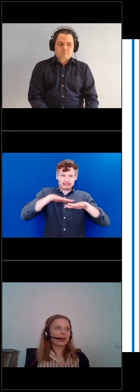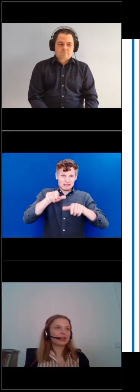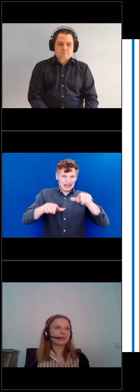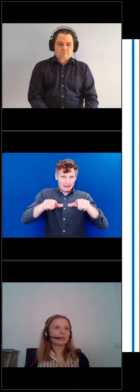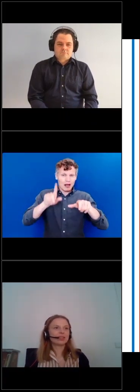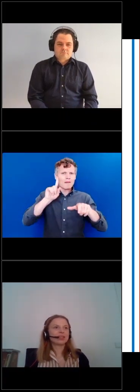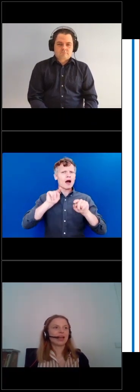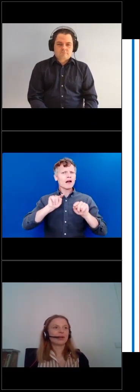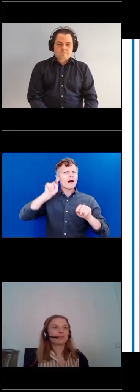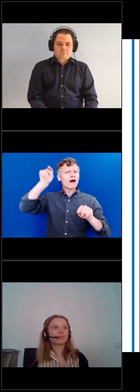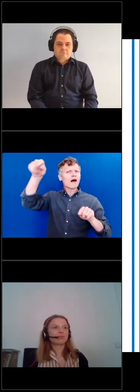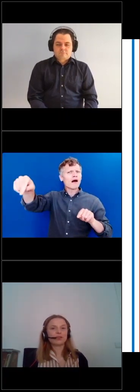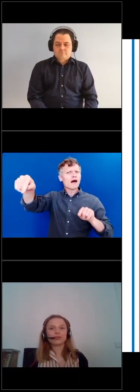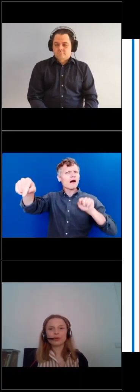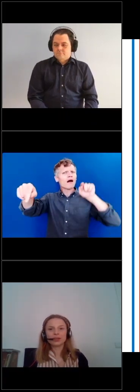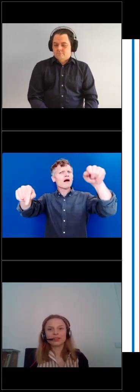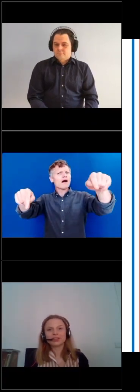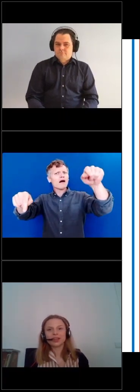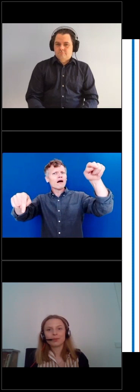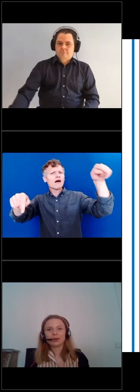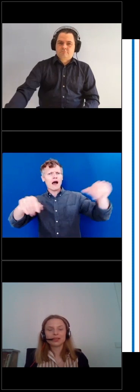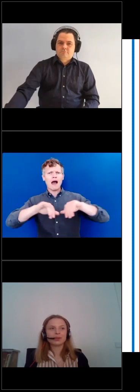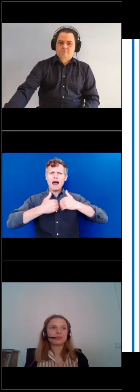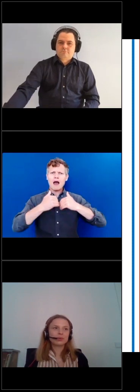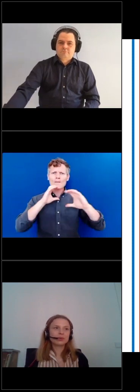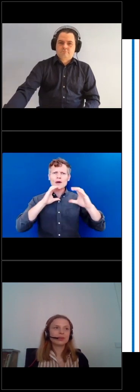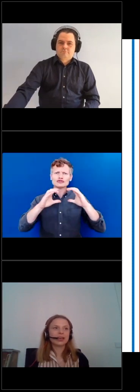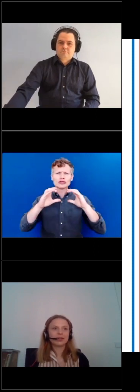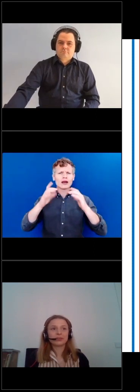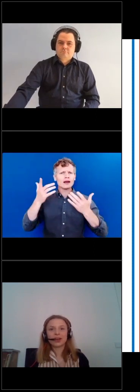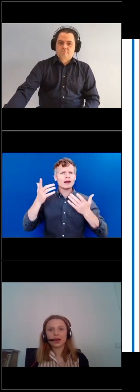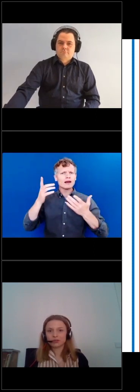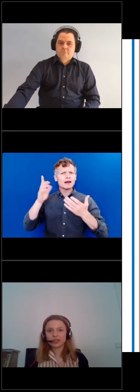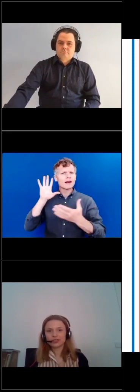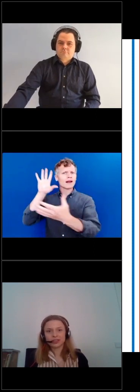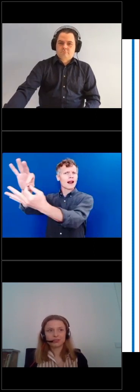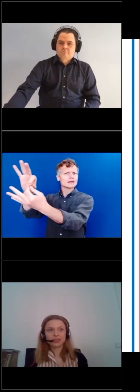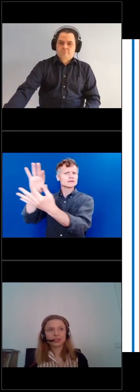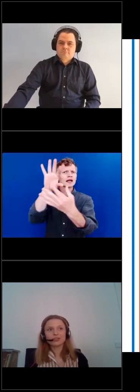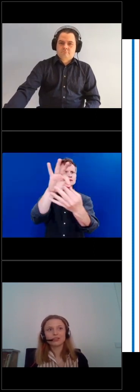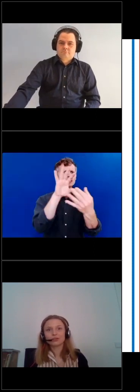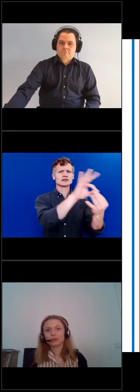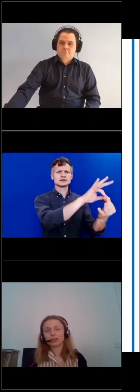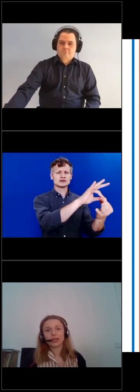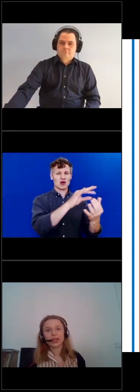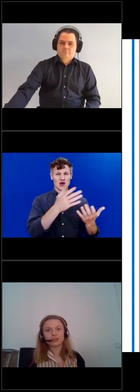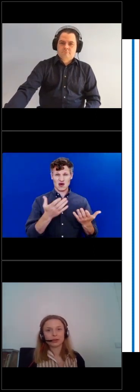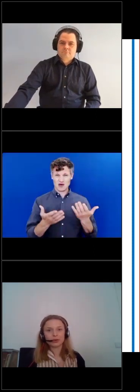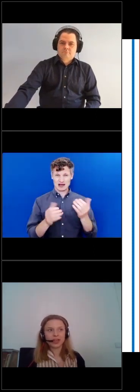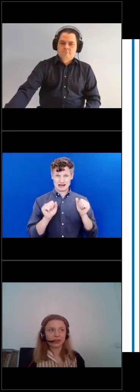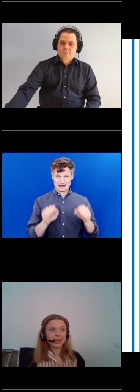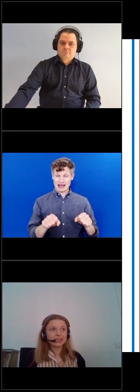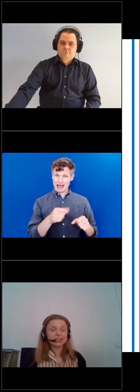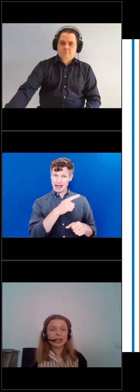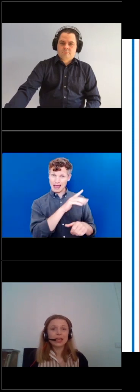so the question was if you could elaborate a bit more on outreach activities to rural and